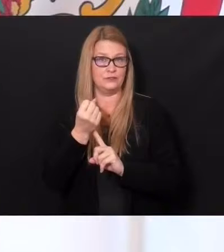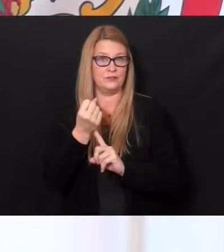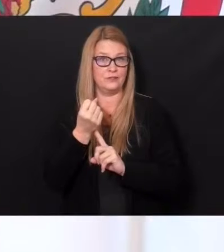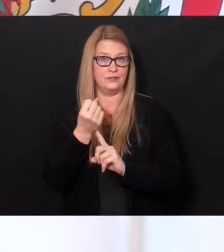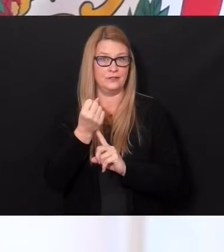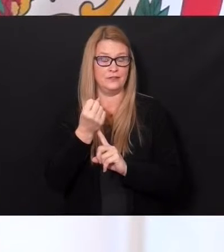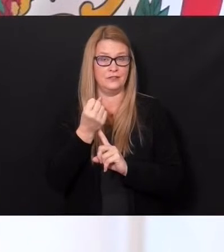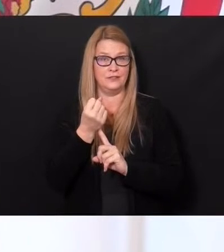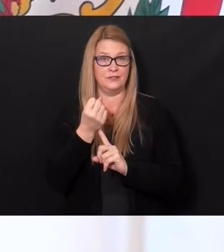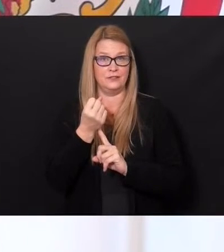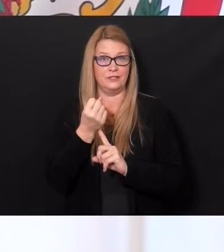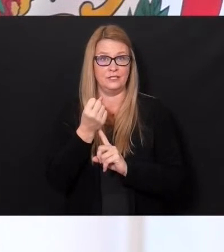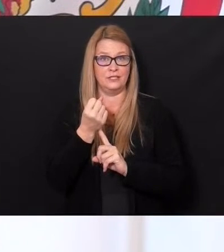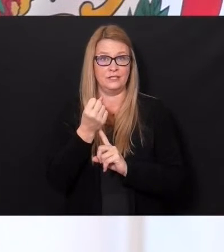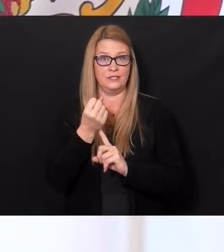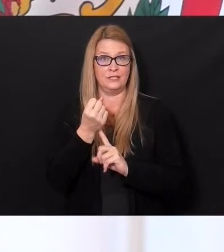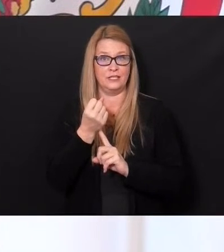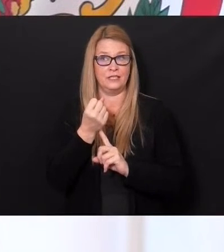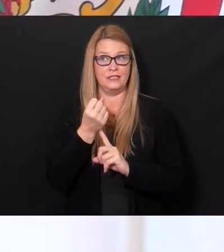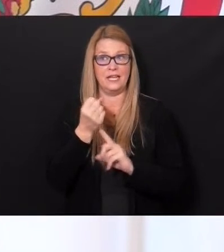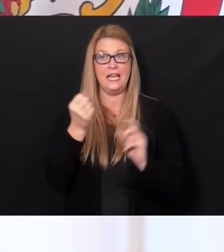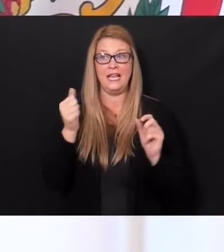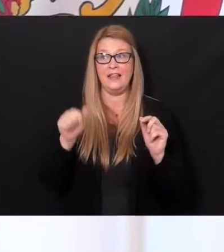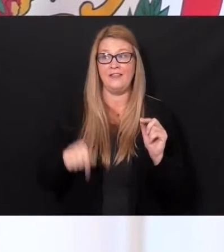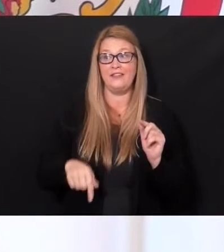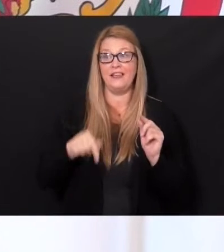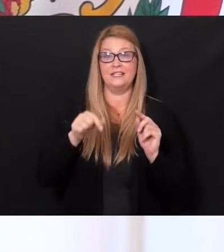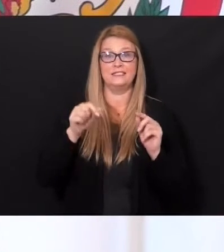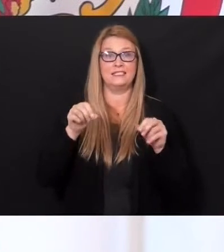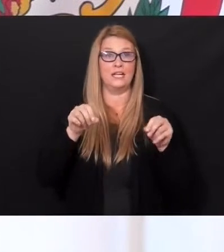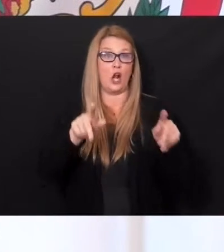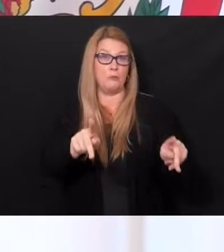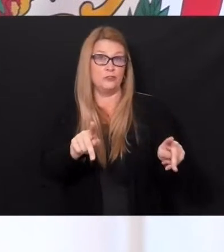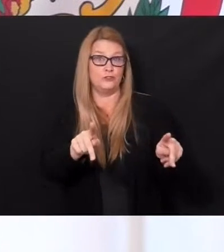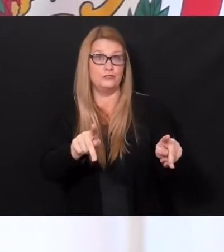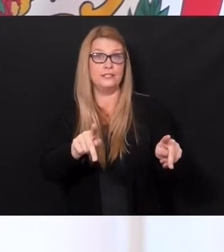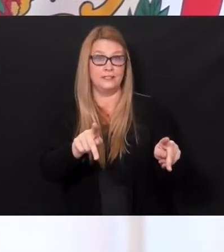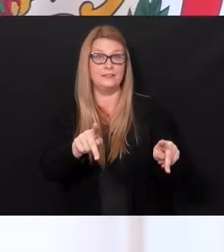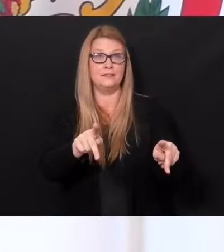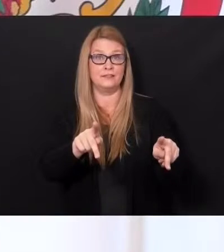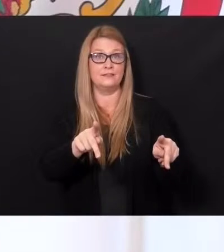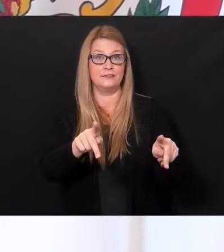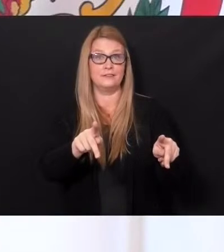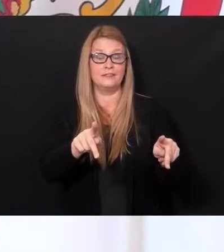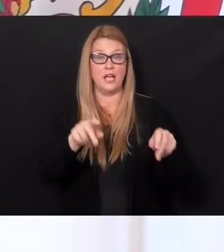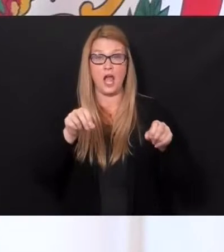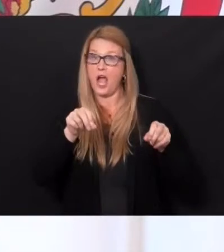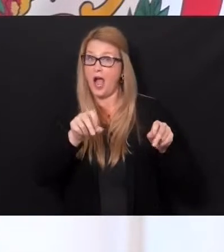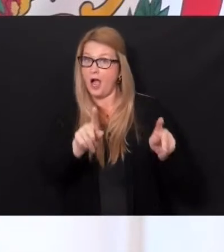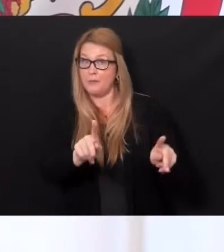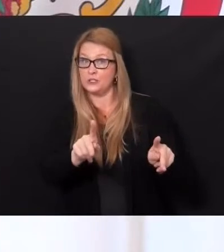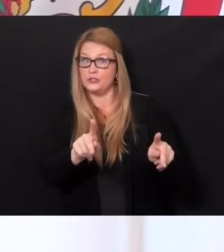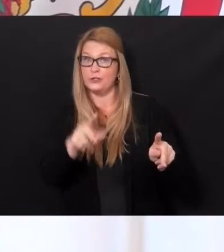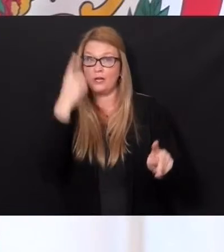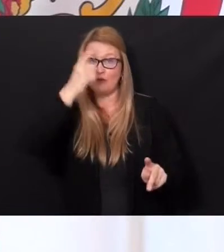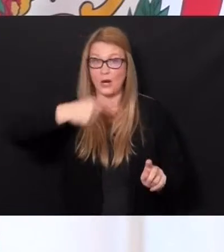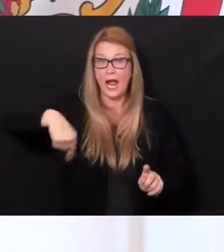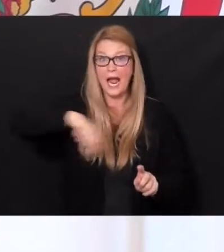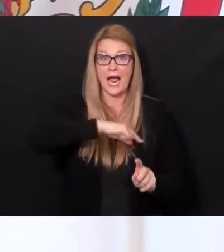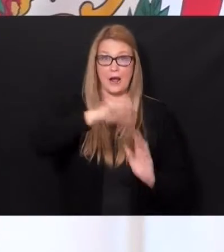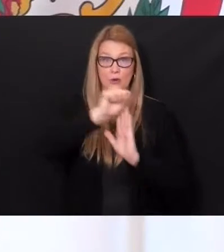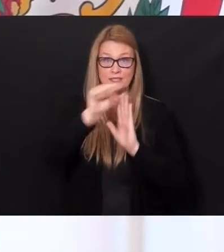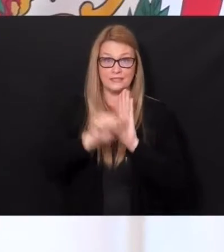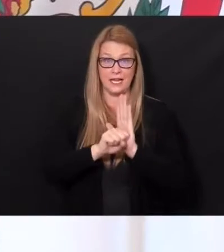but this is all about an opportunity. An opportunity for our state